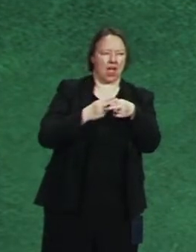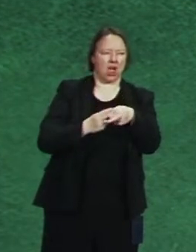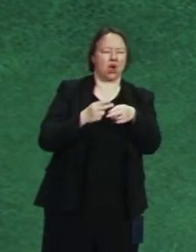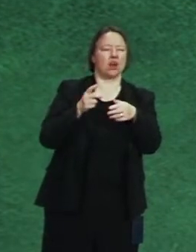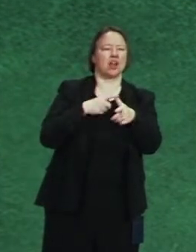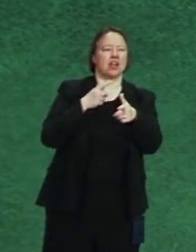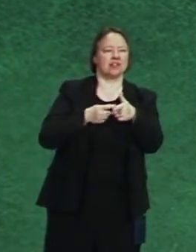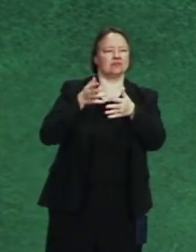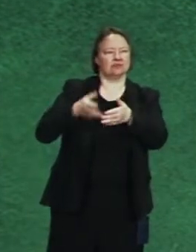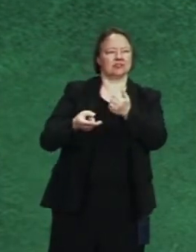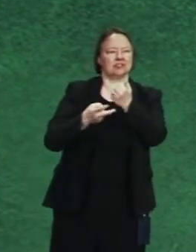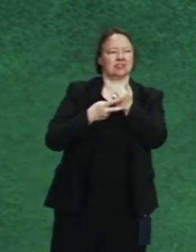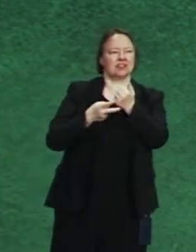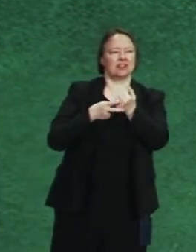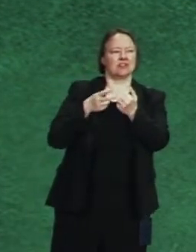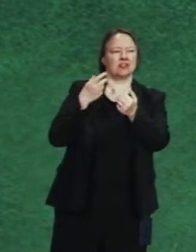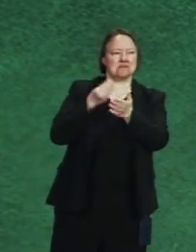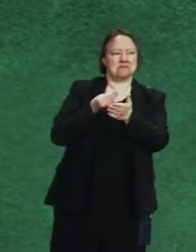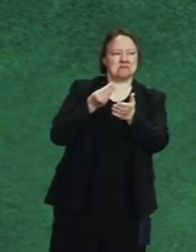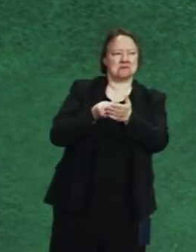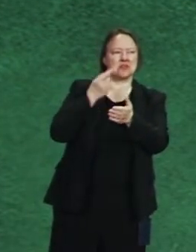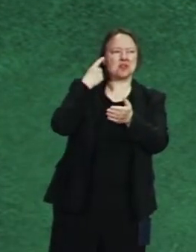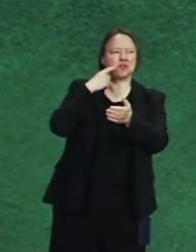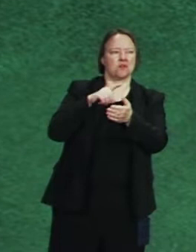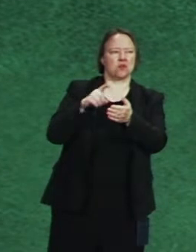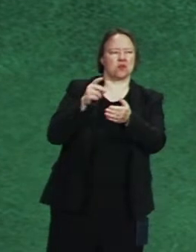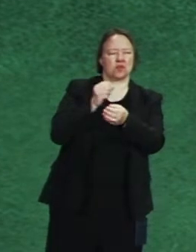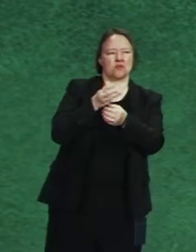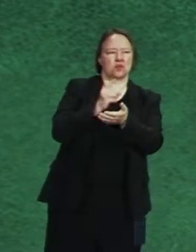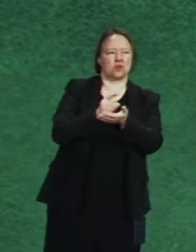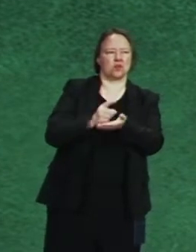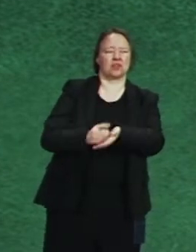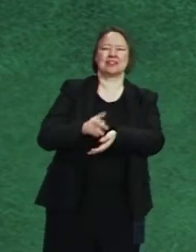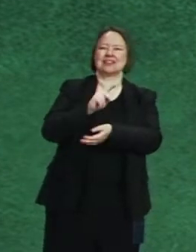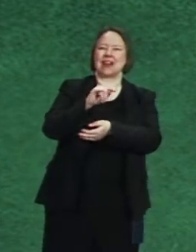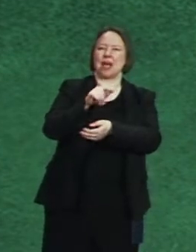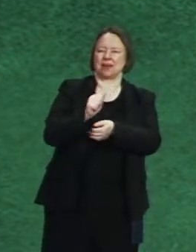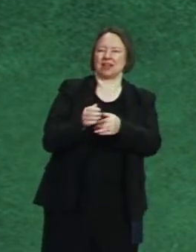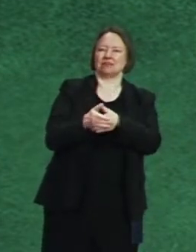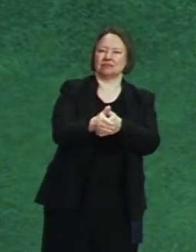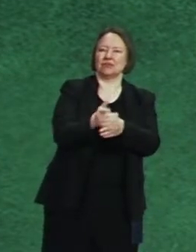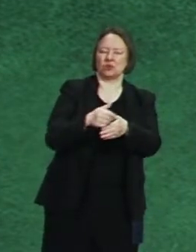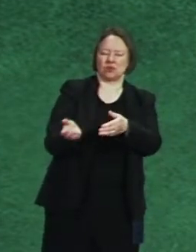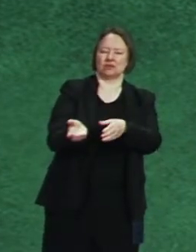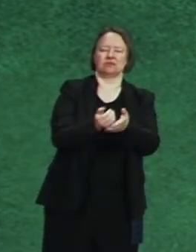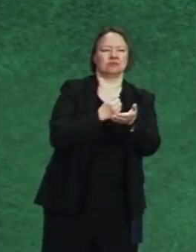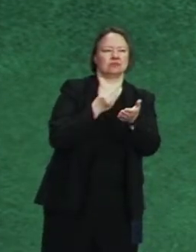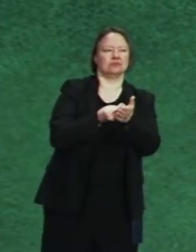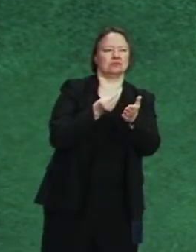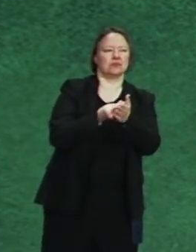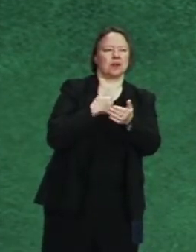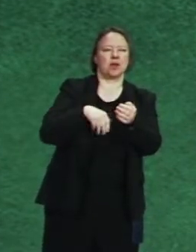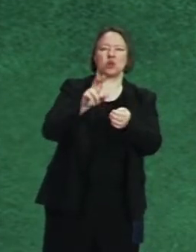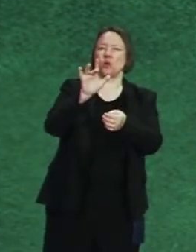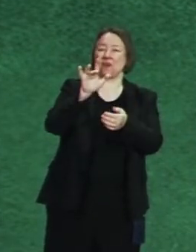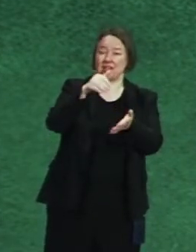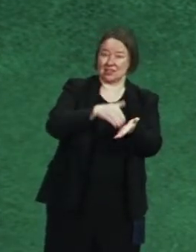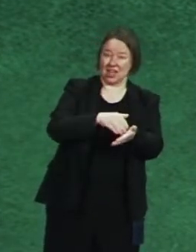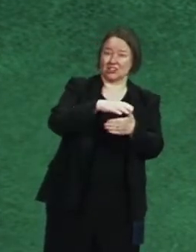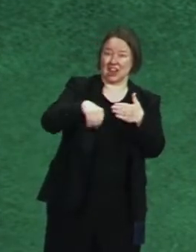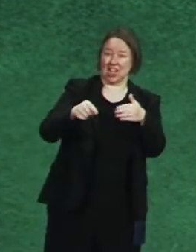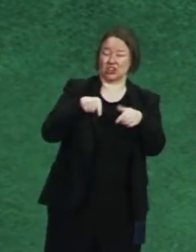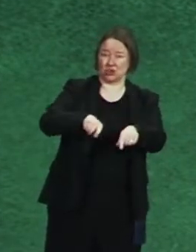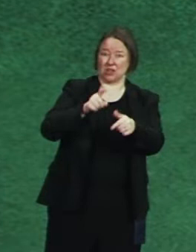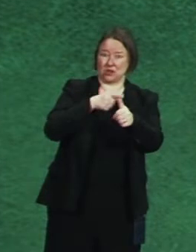the remainder serving as breeders and catering for mortality rates, the tilapia will draw in a revenue of about $25,000 in the first